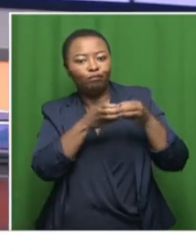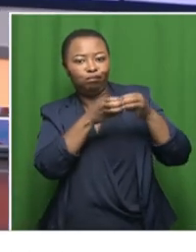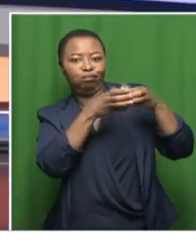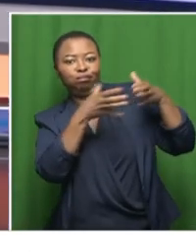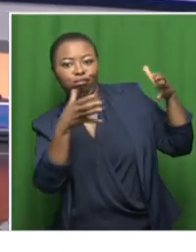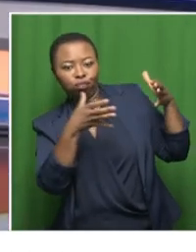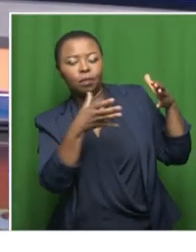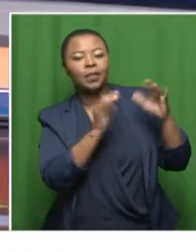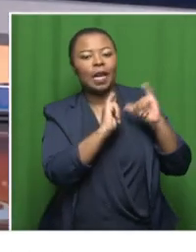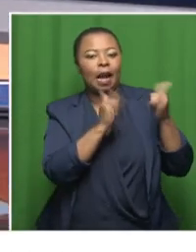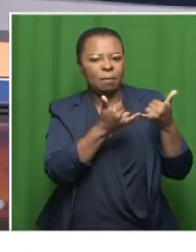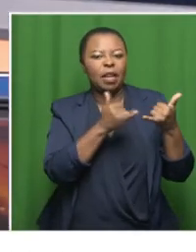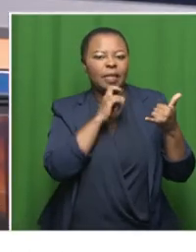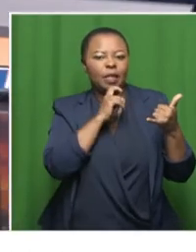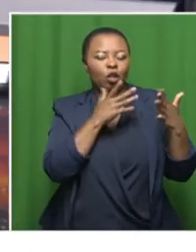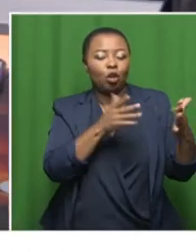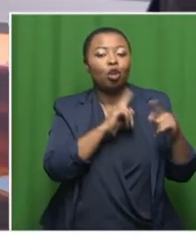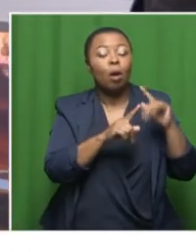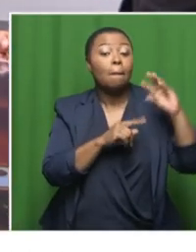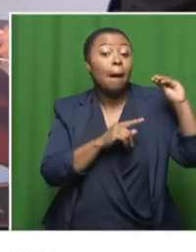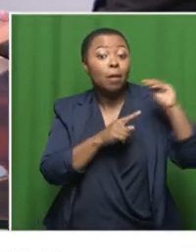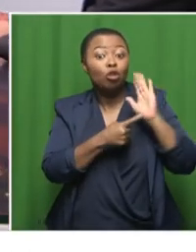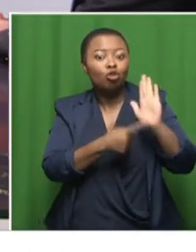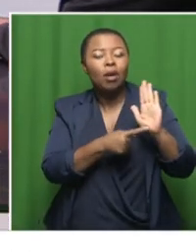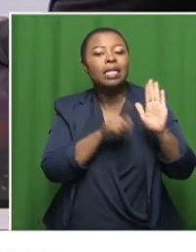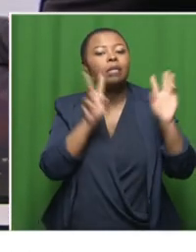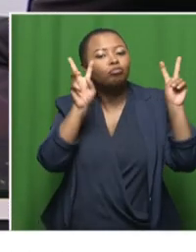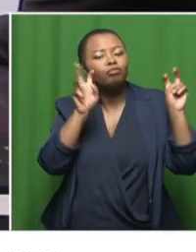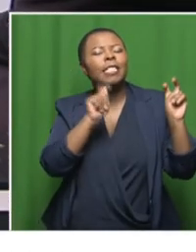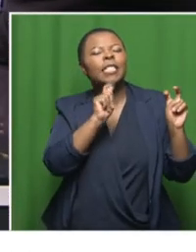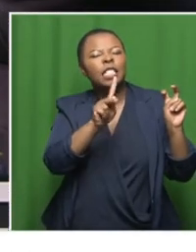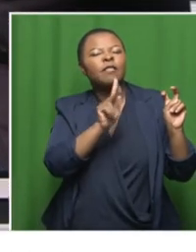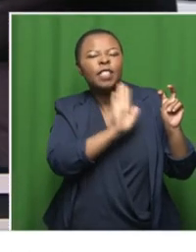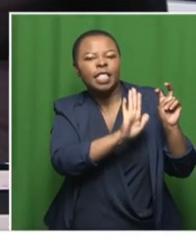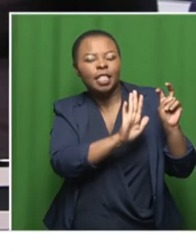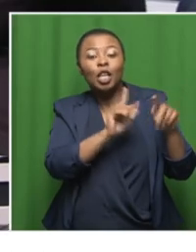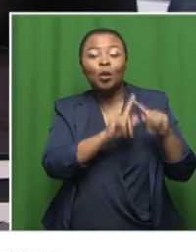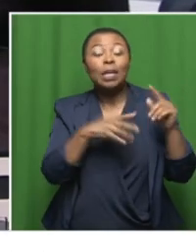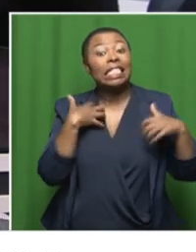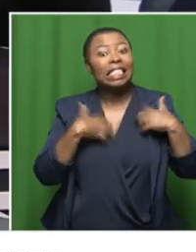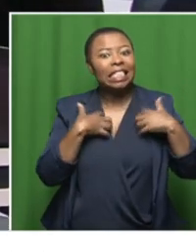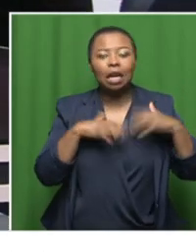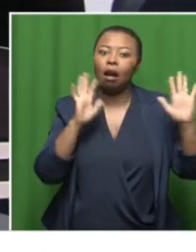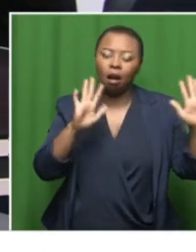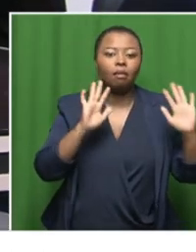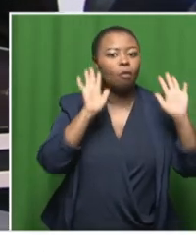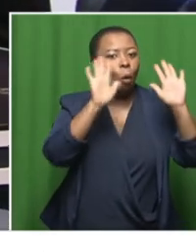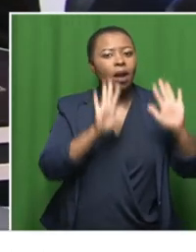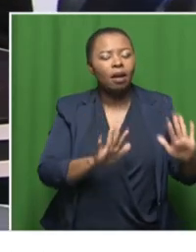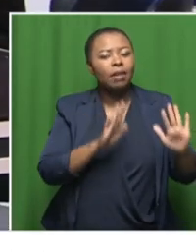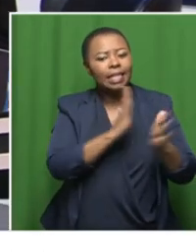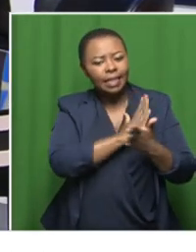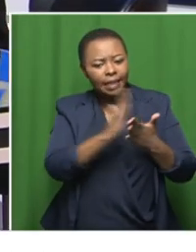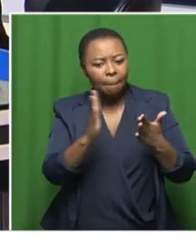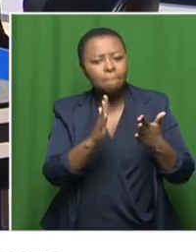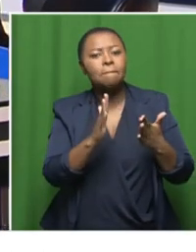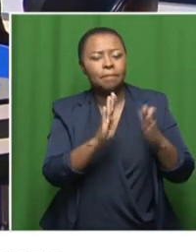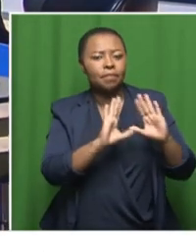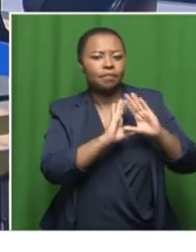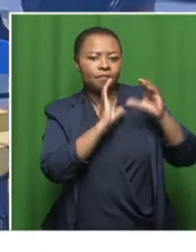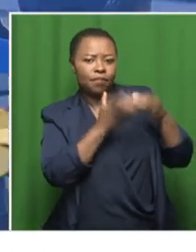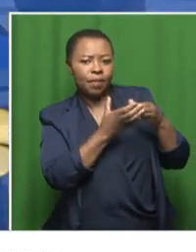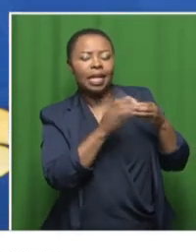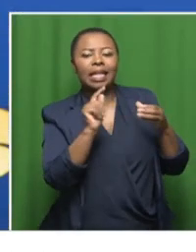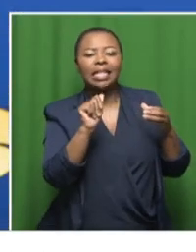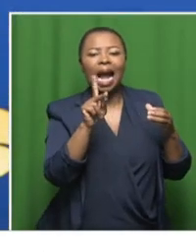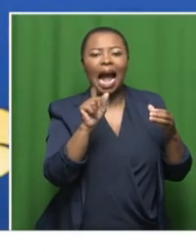so that's how it works. That's what the puppet show is actually called for TV. Okay. So we're very excited. We had a wonderful time. I worked with some of the crew from